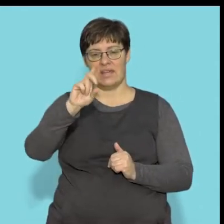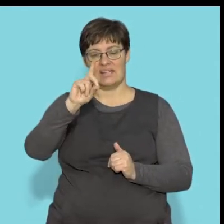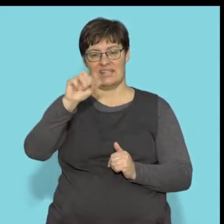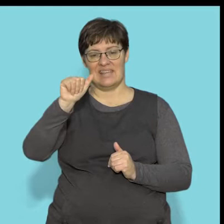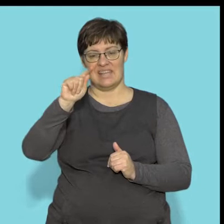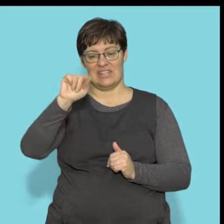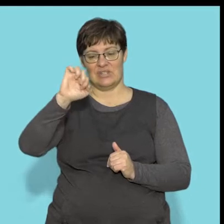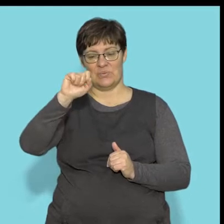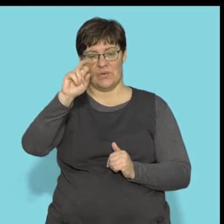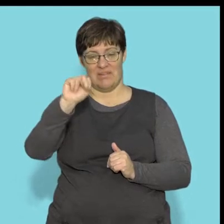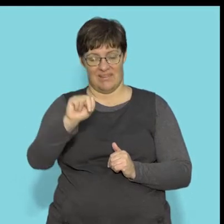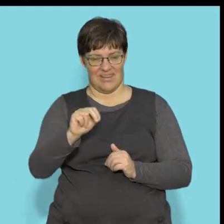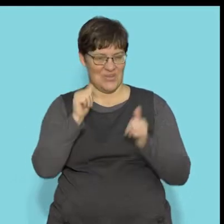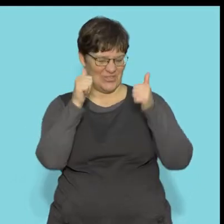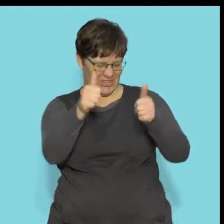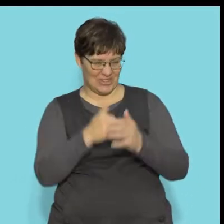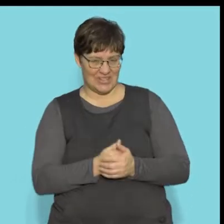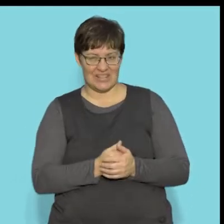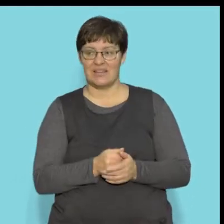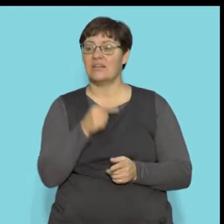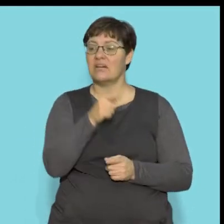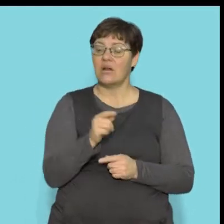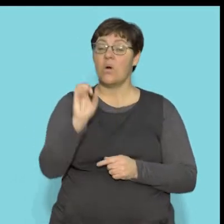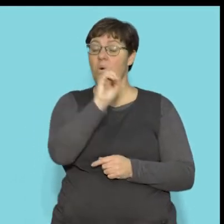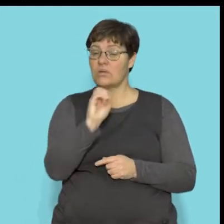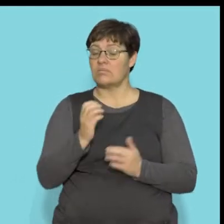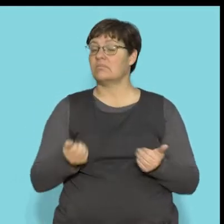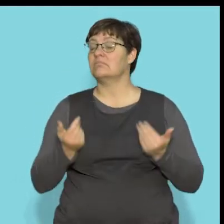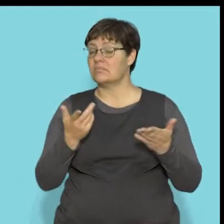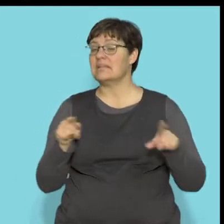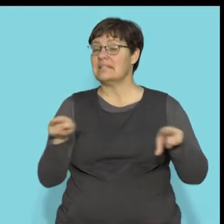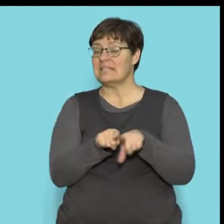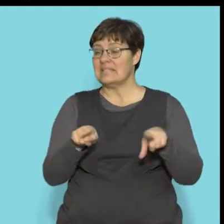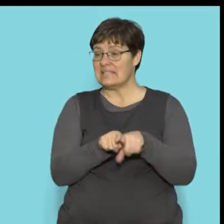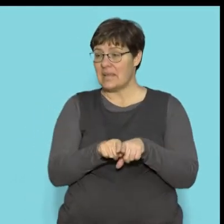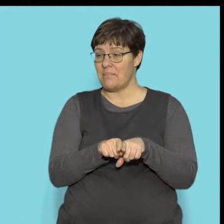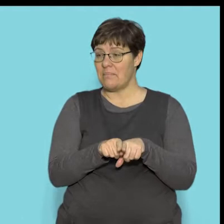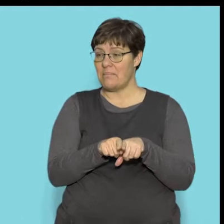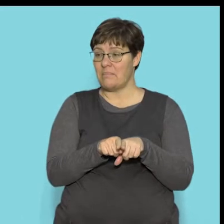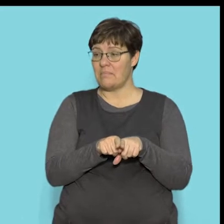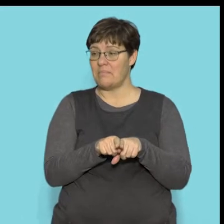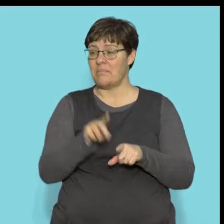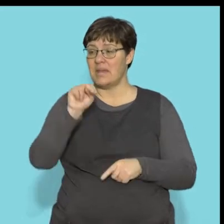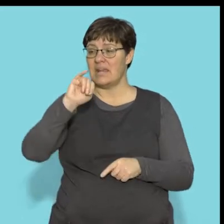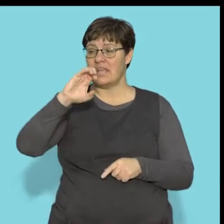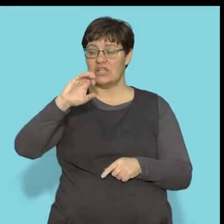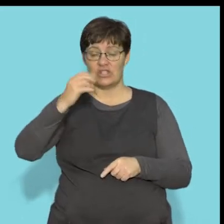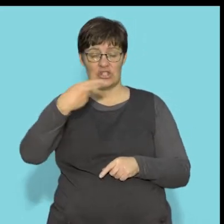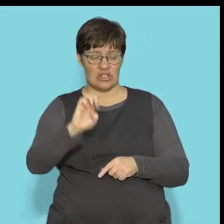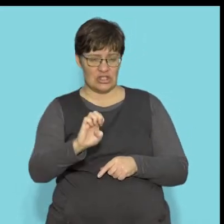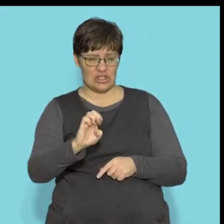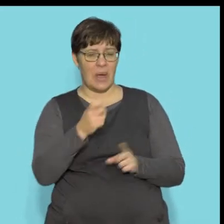Predation. Good. We're on a roll. When organisms occupy the same niche, but they manage